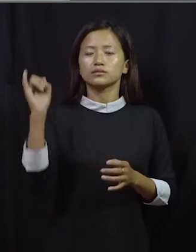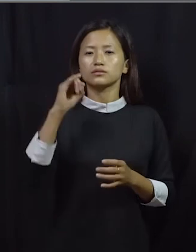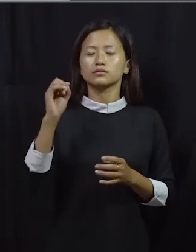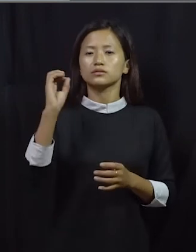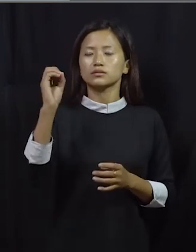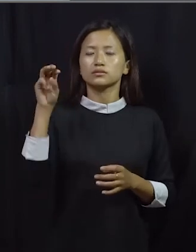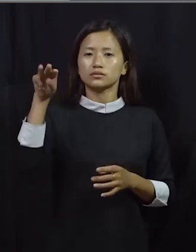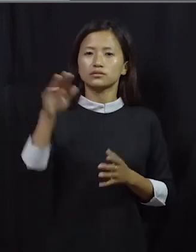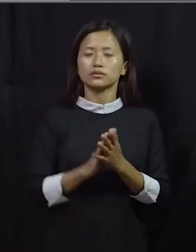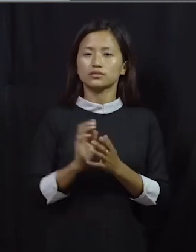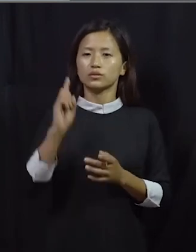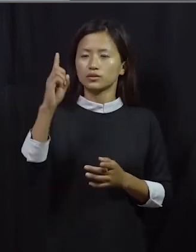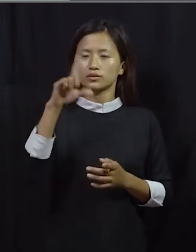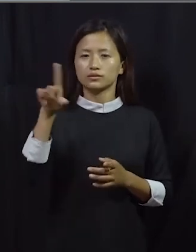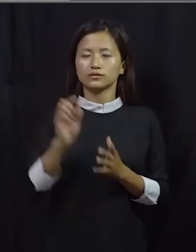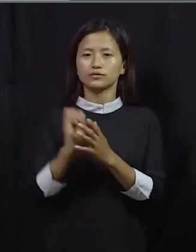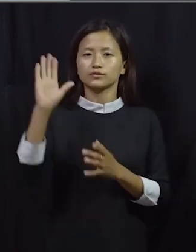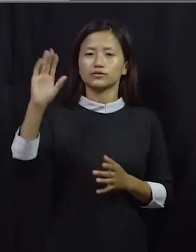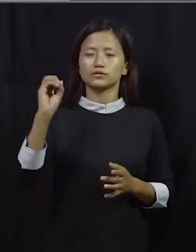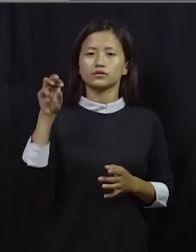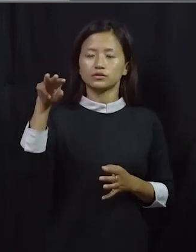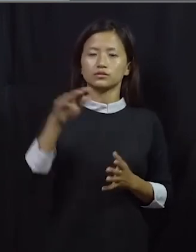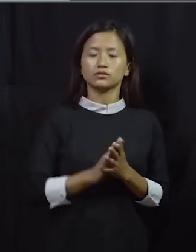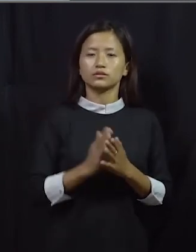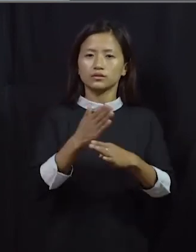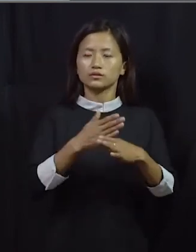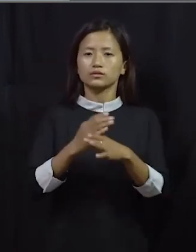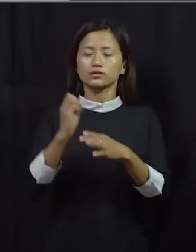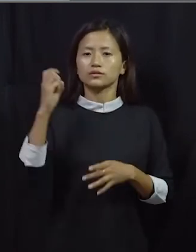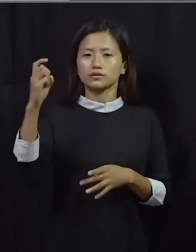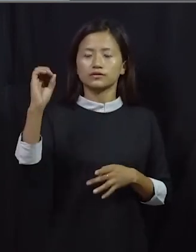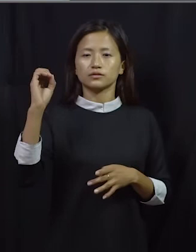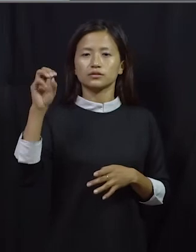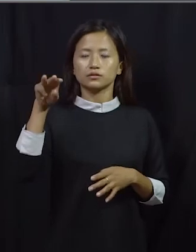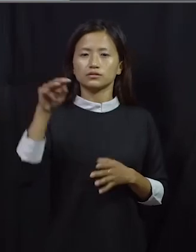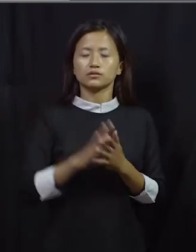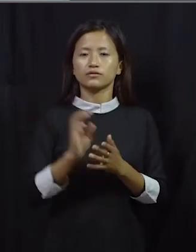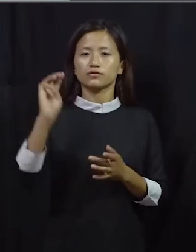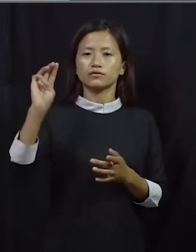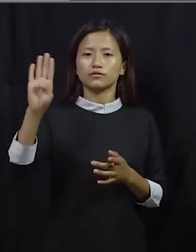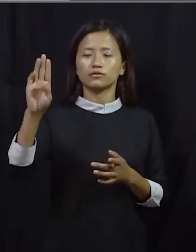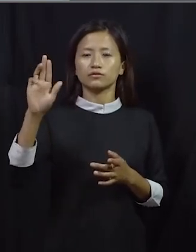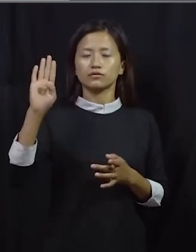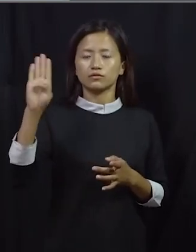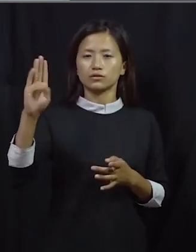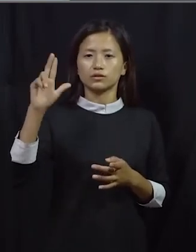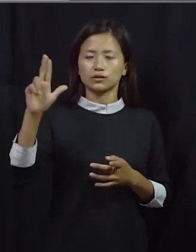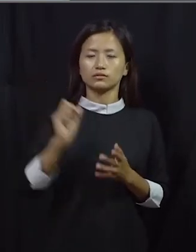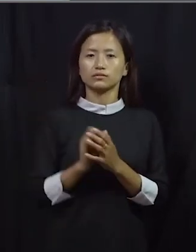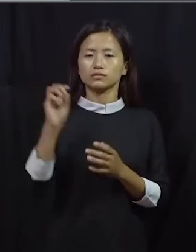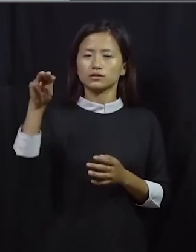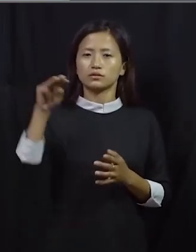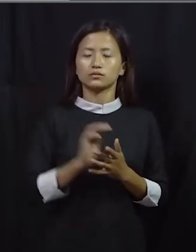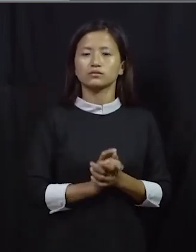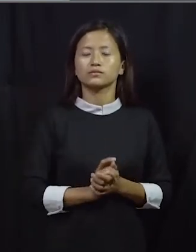60,000 and 1,50,000. Share of profits 70,000 and 48,000. When you look at